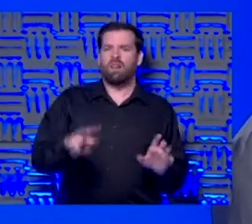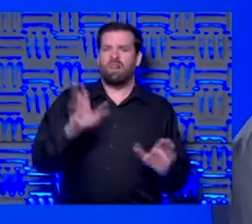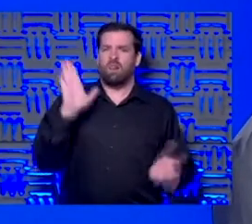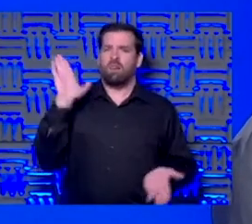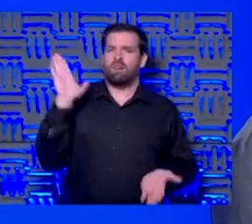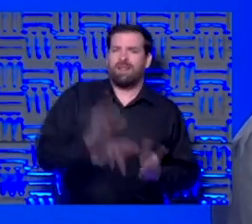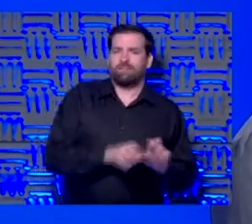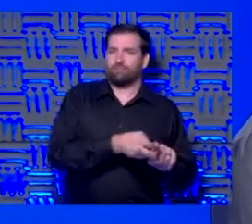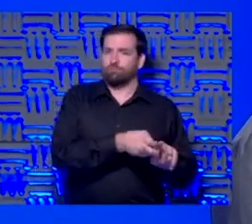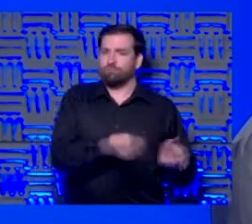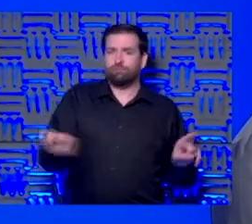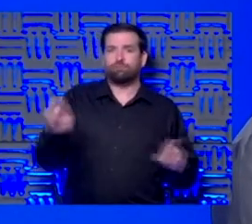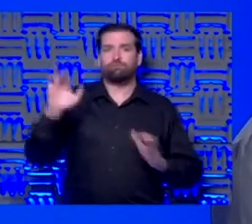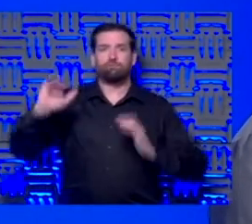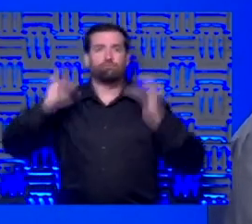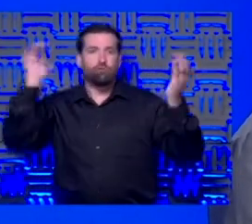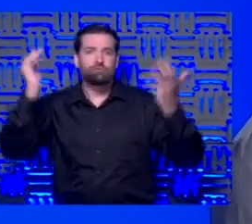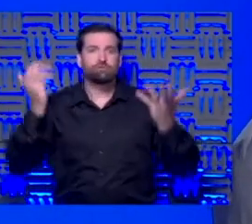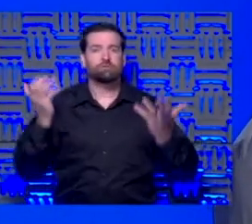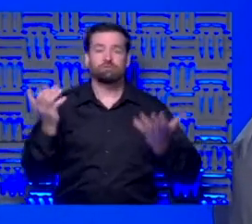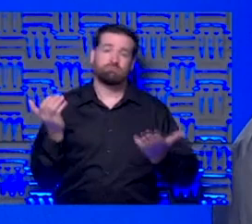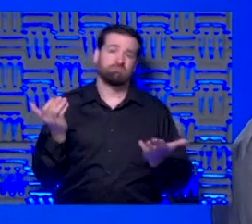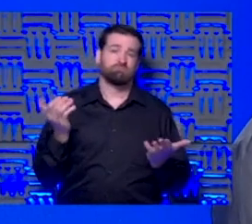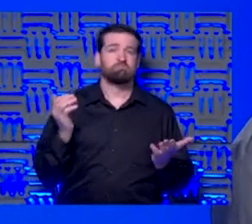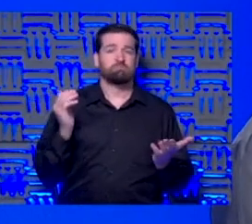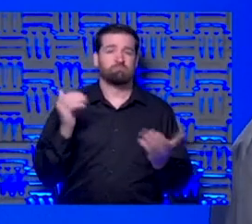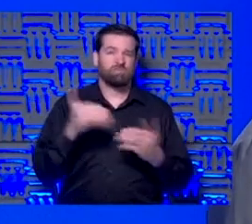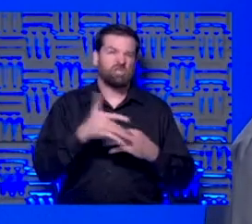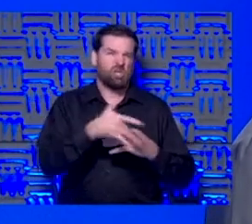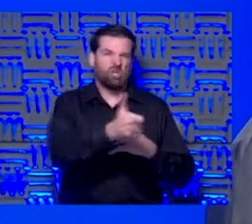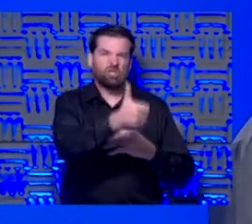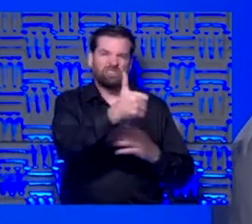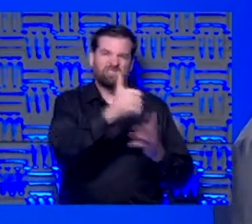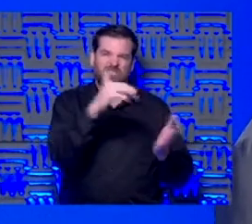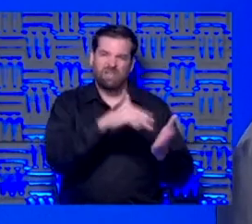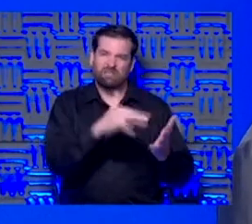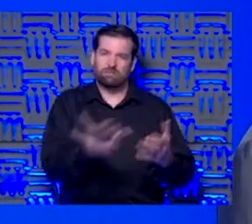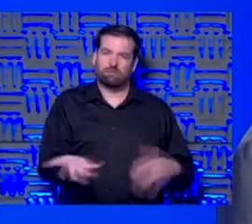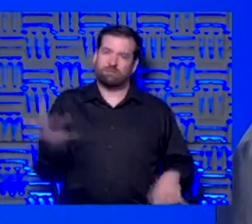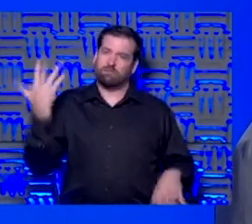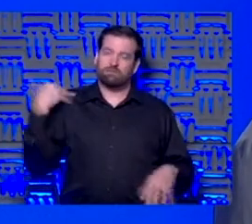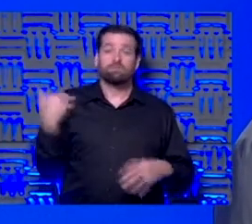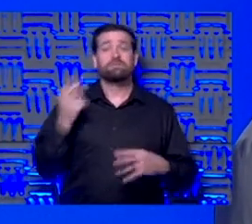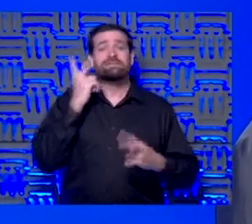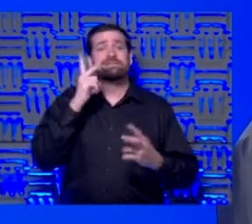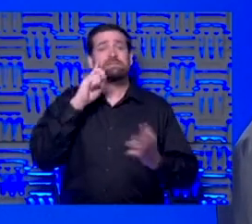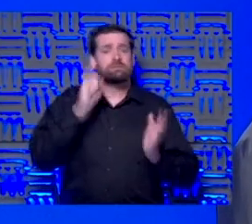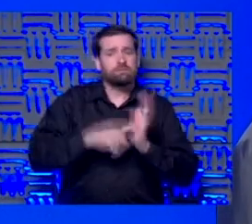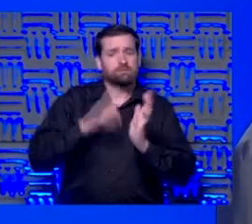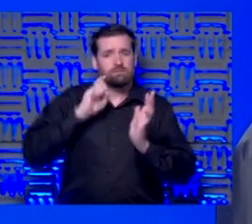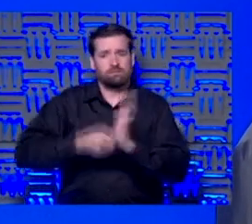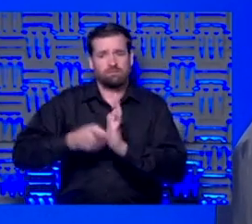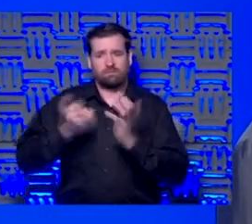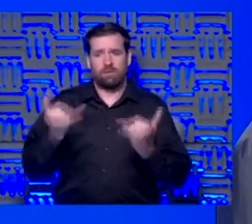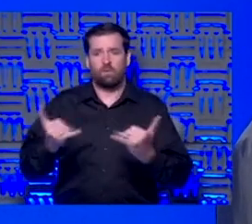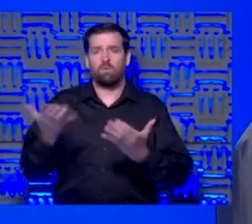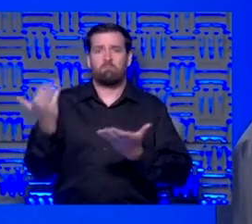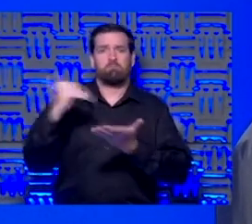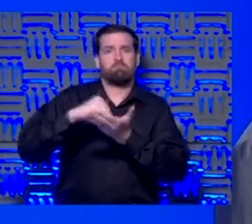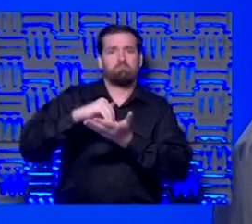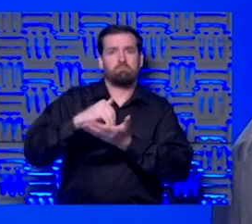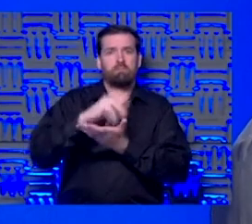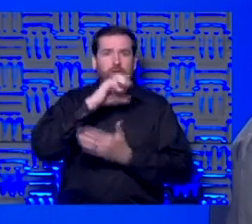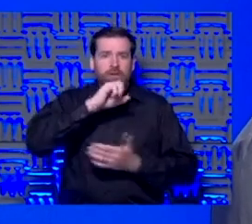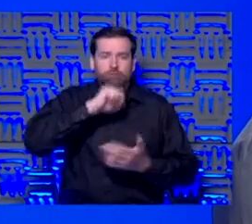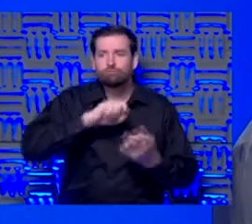to other household contacts, certainly in the early studies. Now, again, we're seeing differences now as we're seeing a lot of middle-aged and high